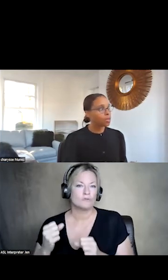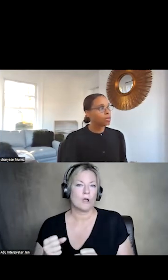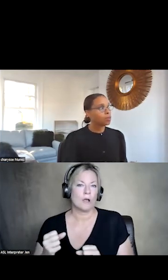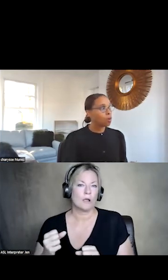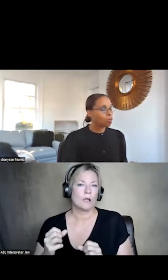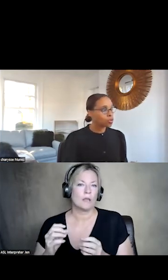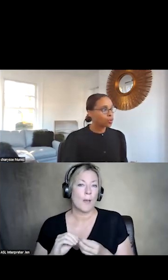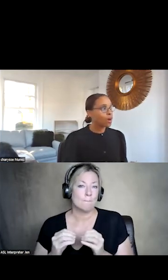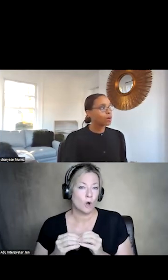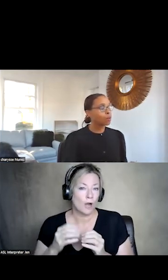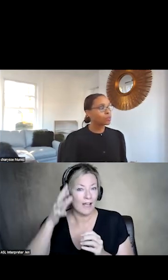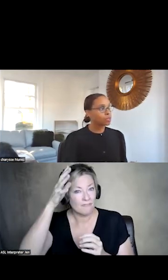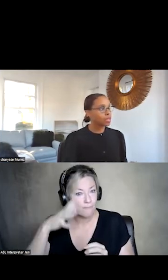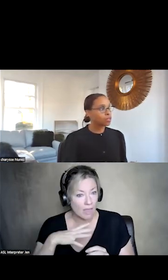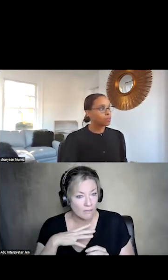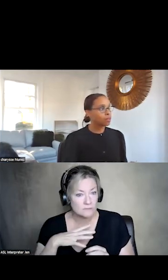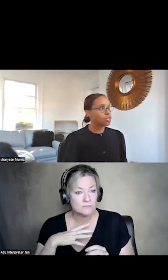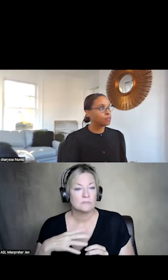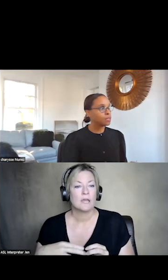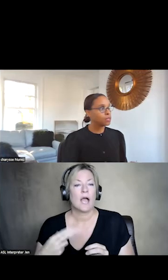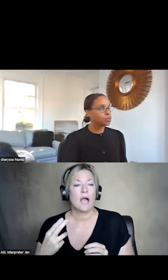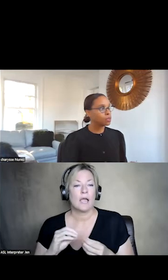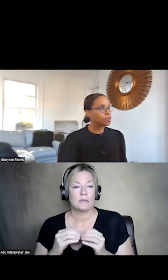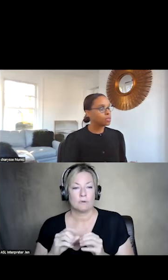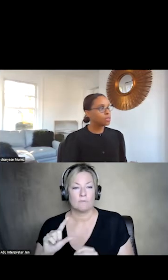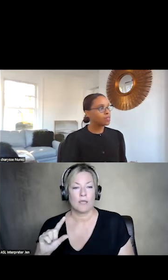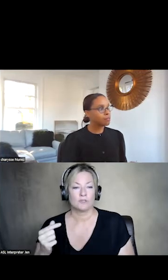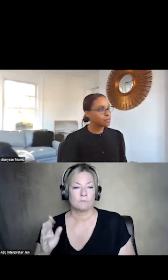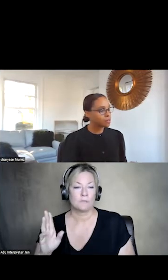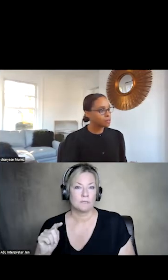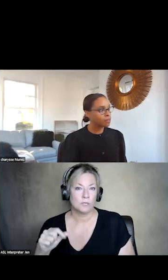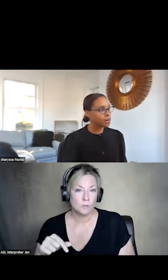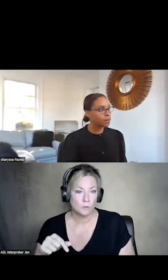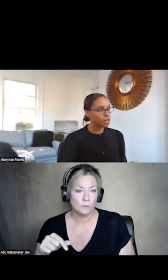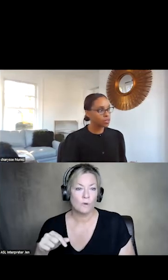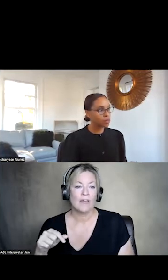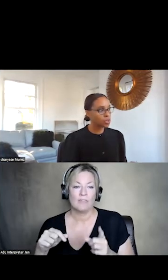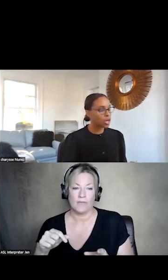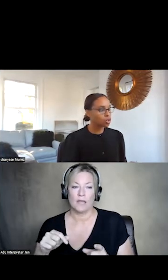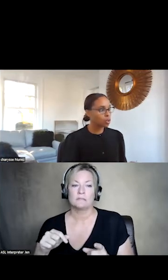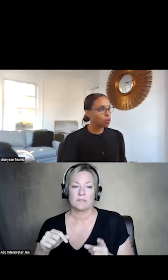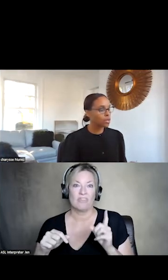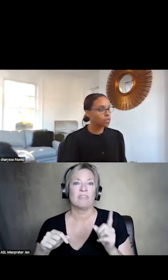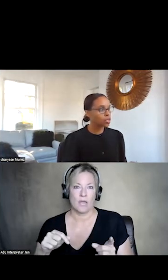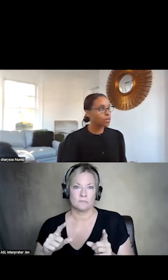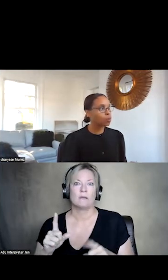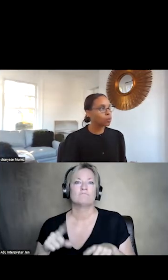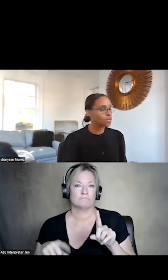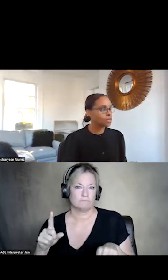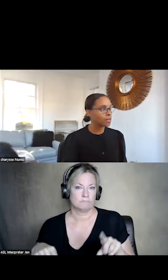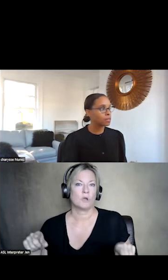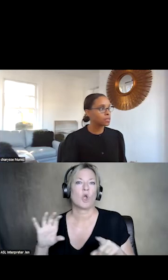male, also high representation of LGBTQ community, and this is very much the multicultural audience.